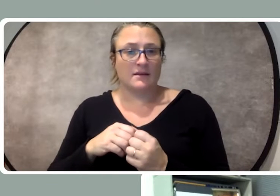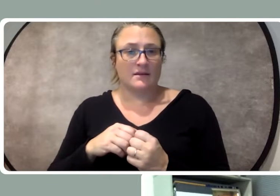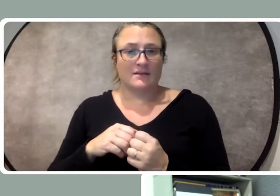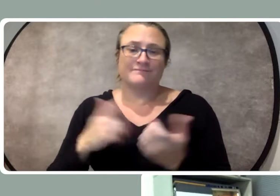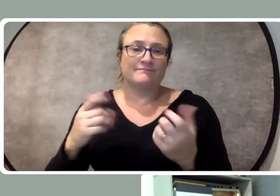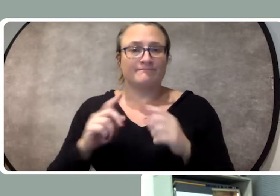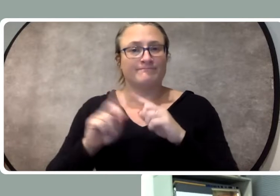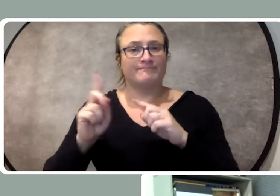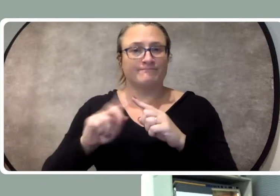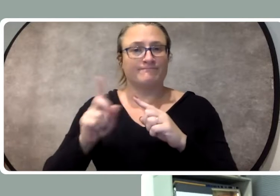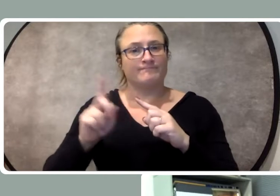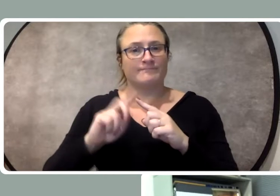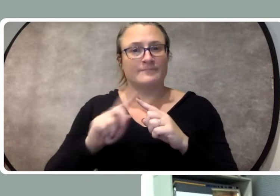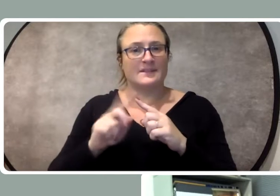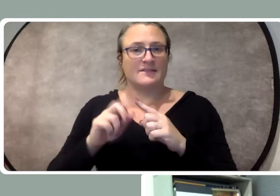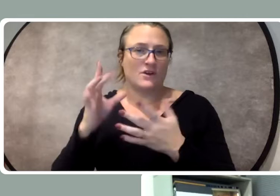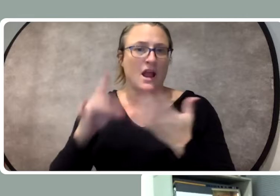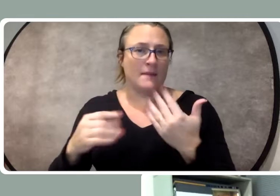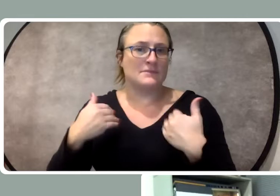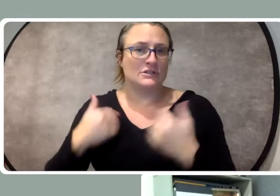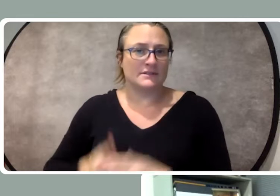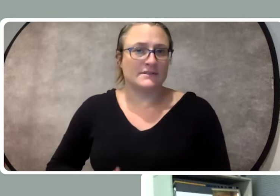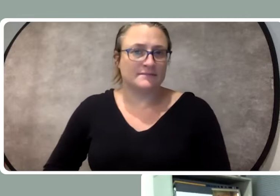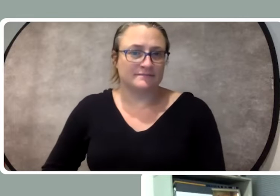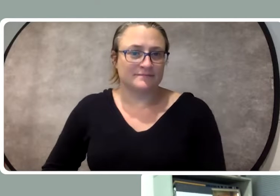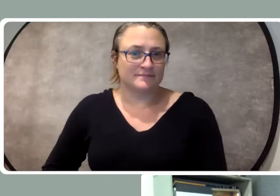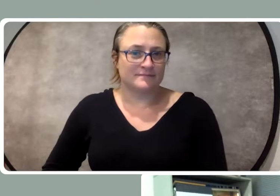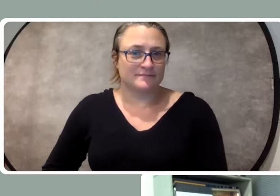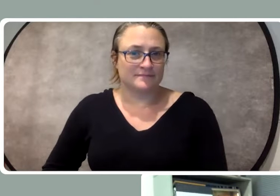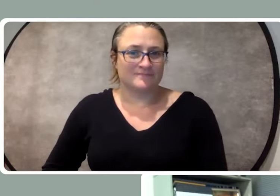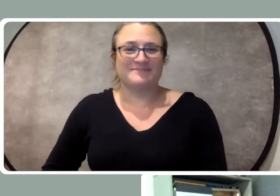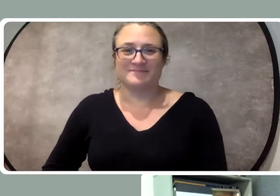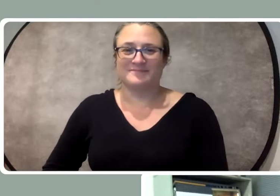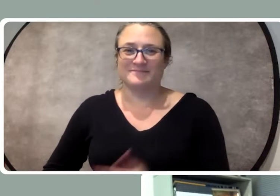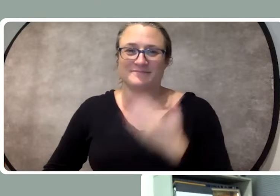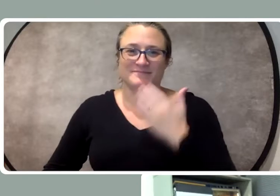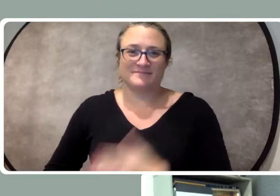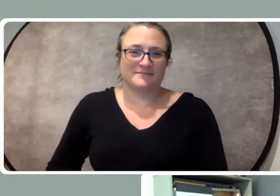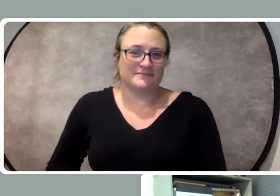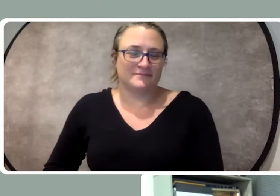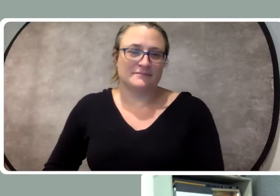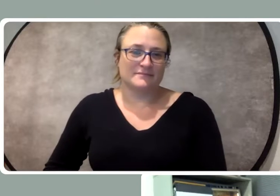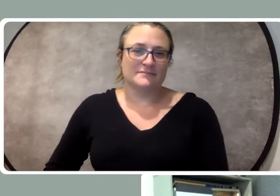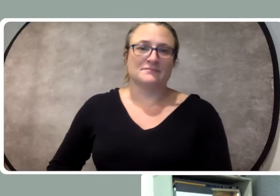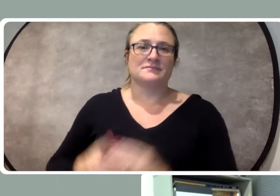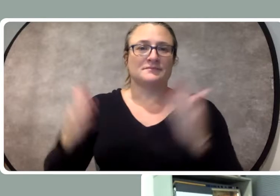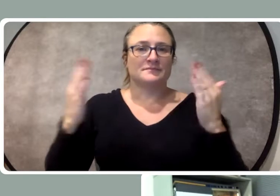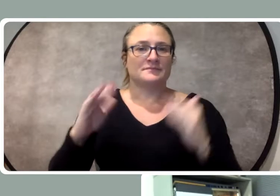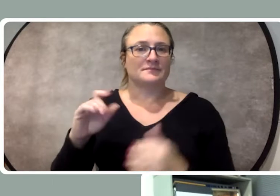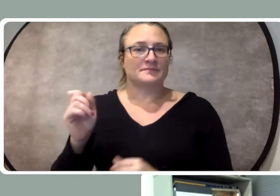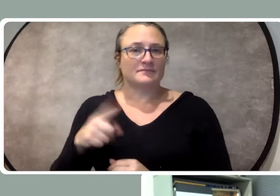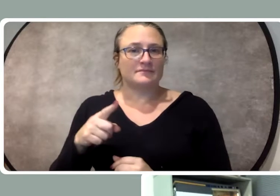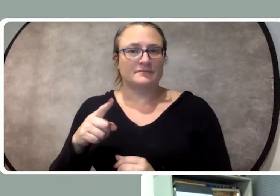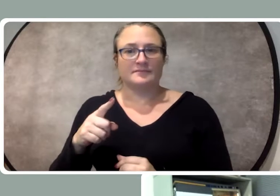different options for patients. Thank you. Thanks for addressing that. Our next question is